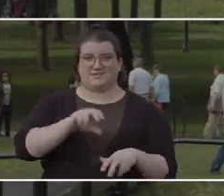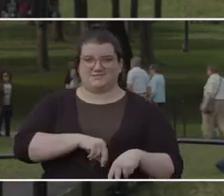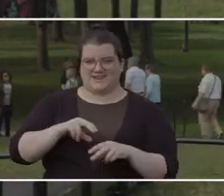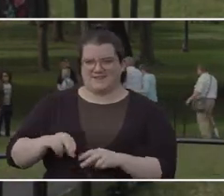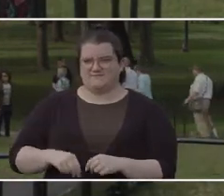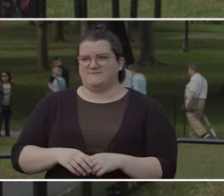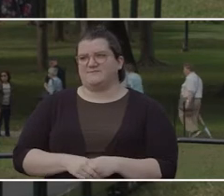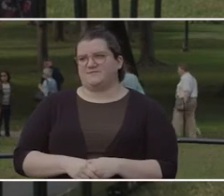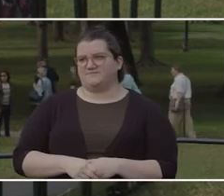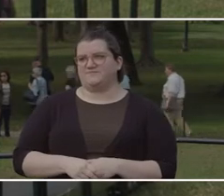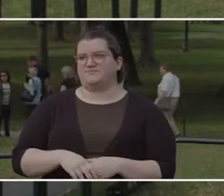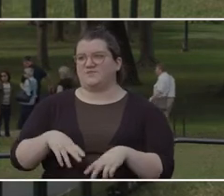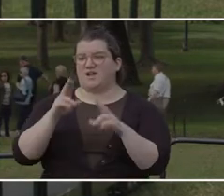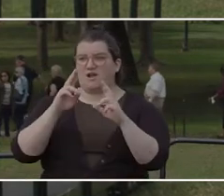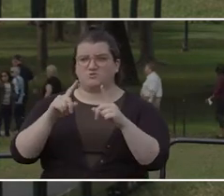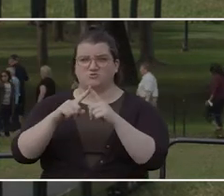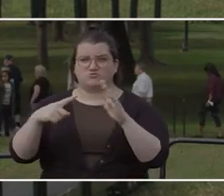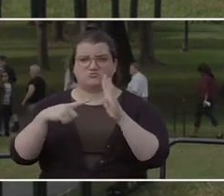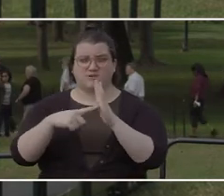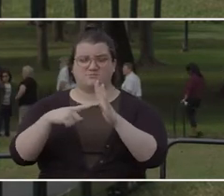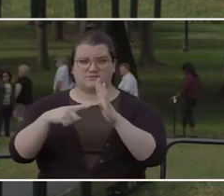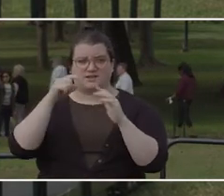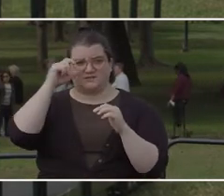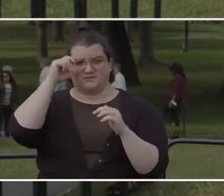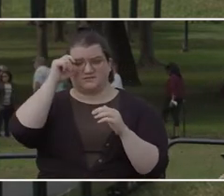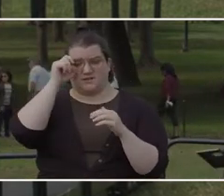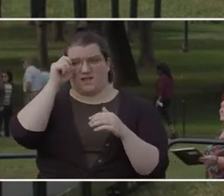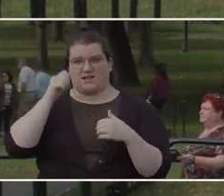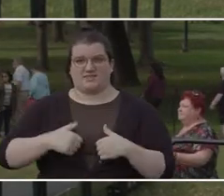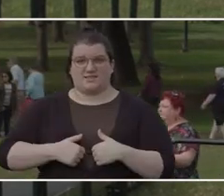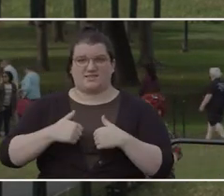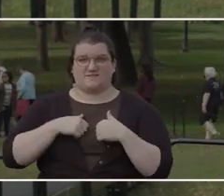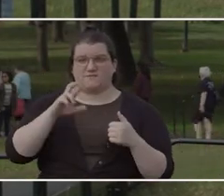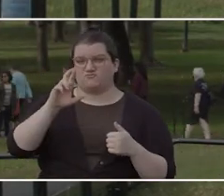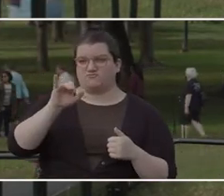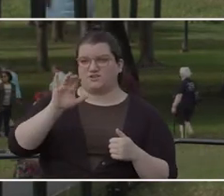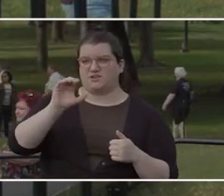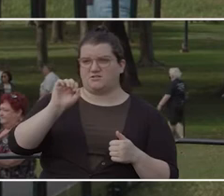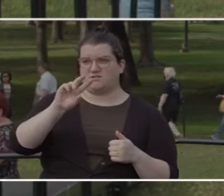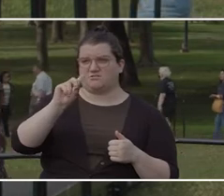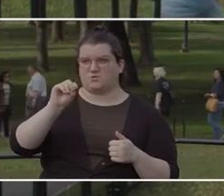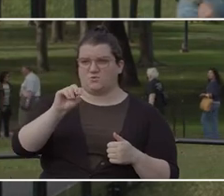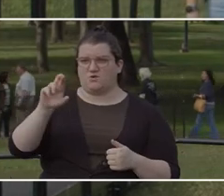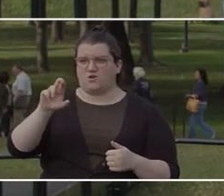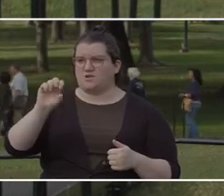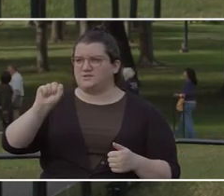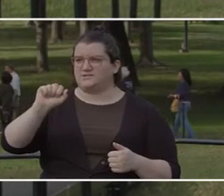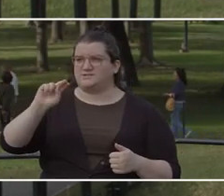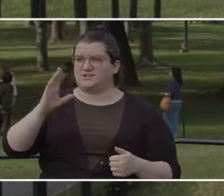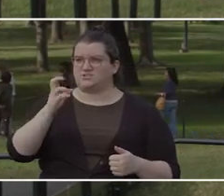It's an honor to represent the life of Ricardo R.